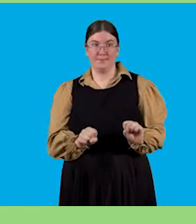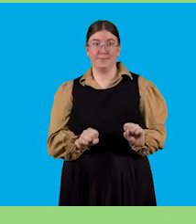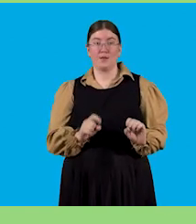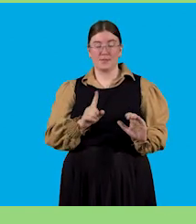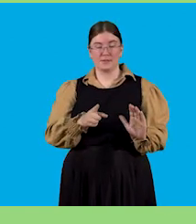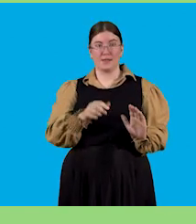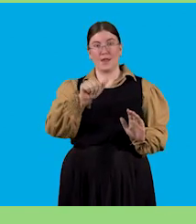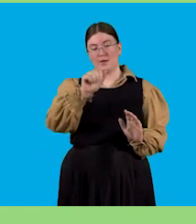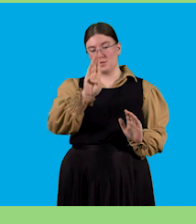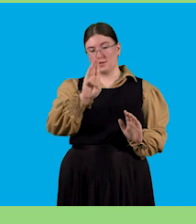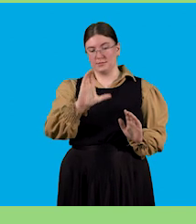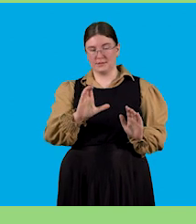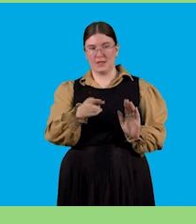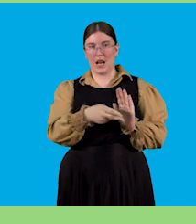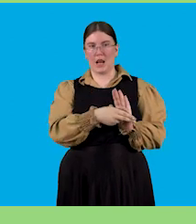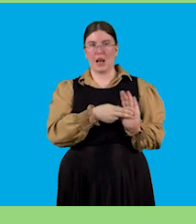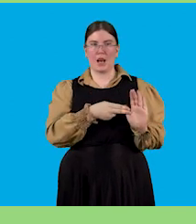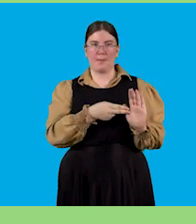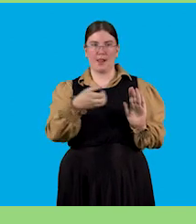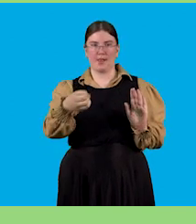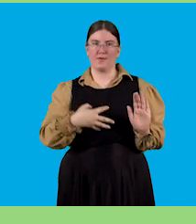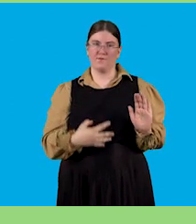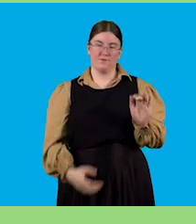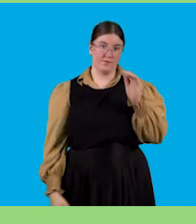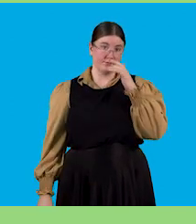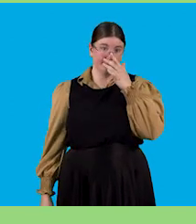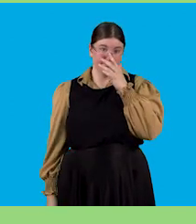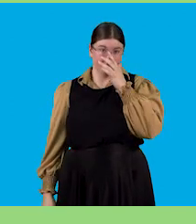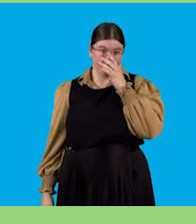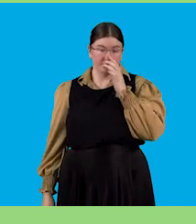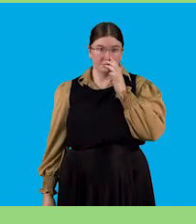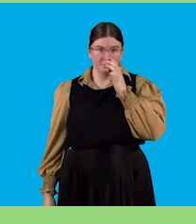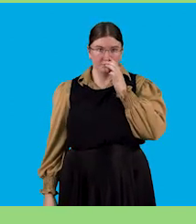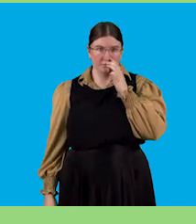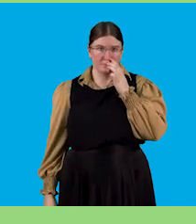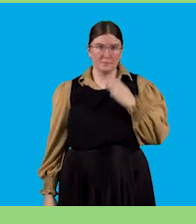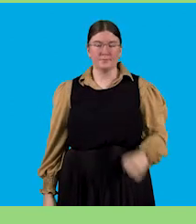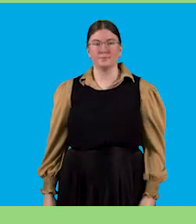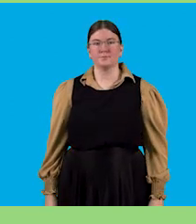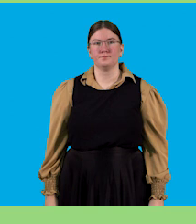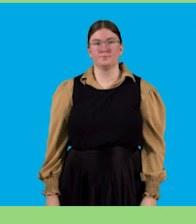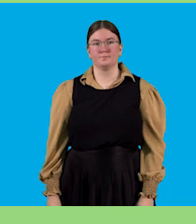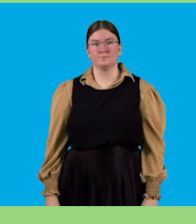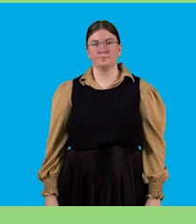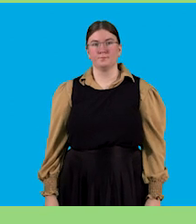says, provide labels for parts labeled A, B, and C.